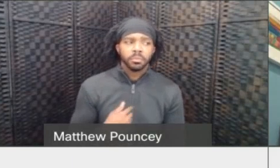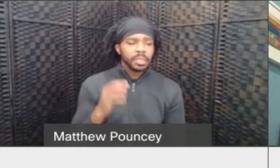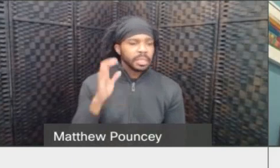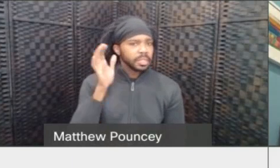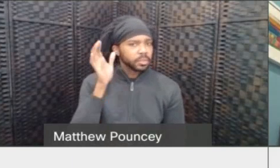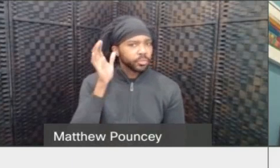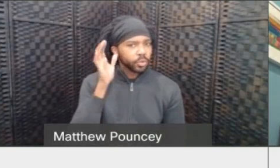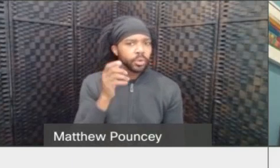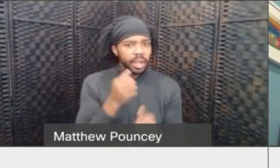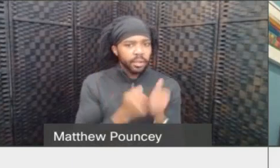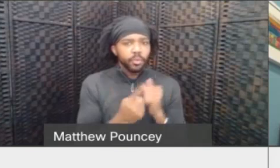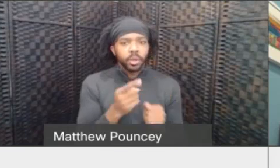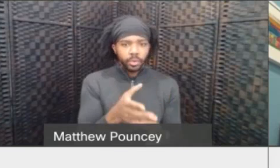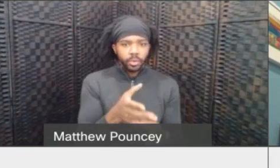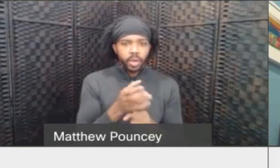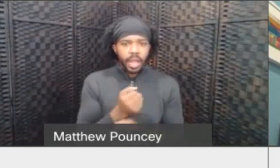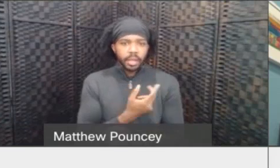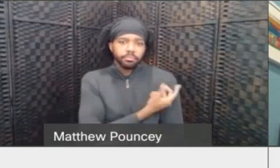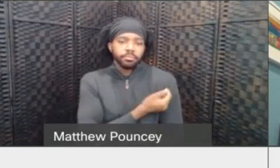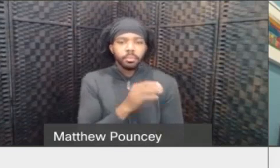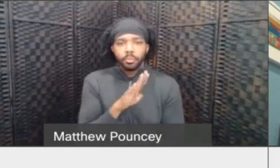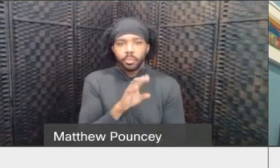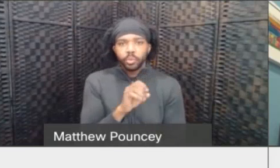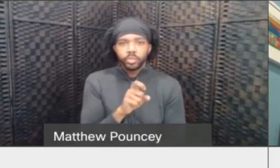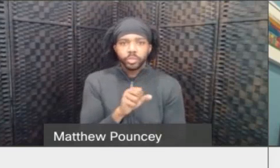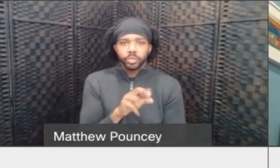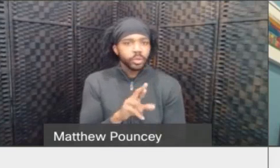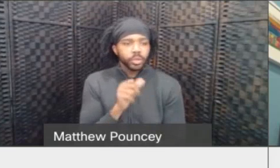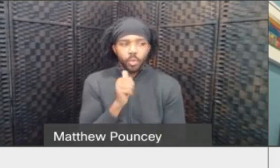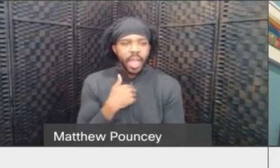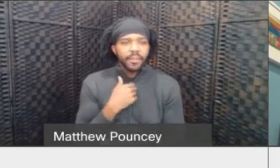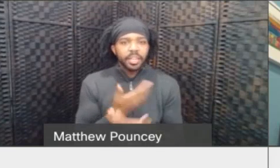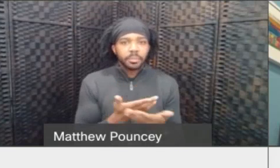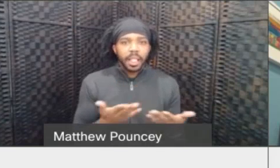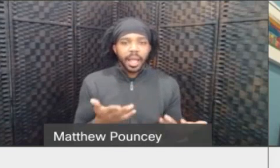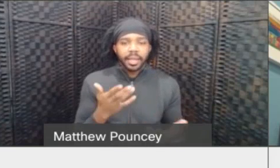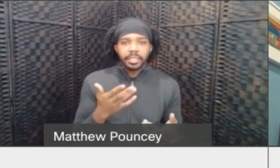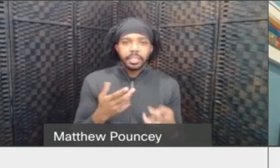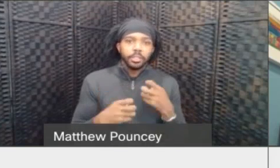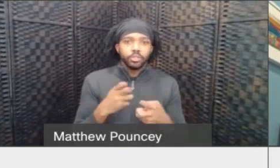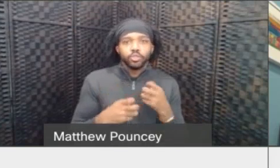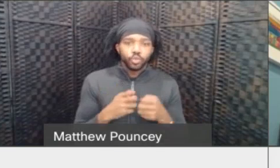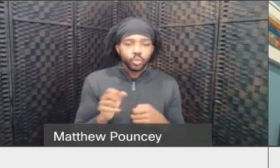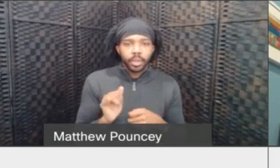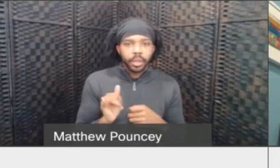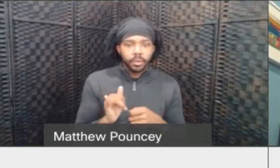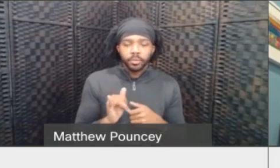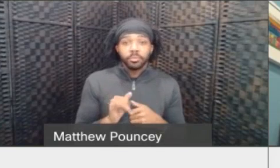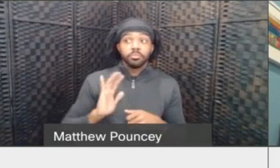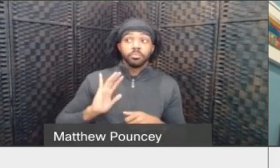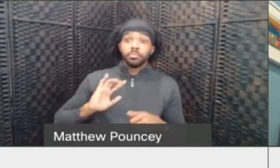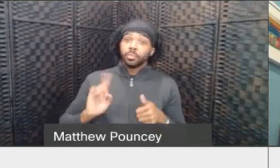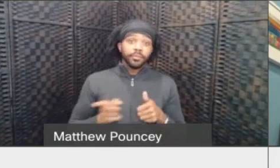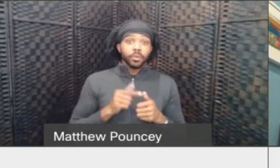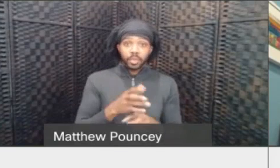booster. We do not have any of the supply issues that we had when the vaccine first came out.